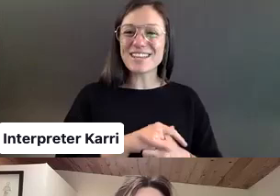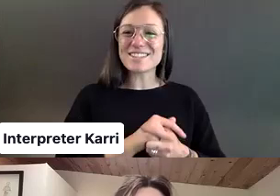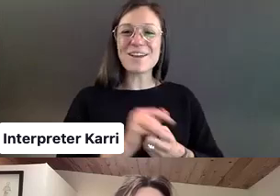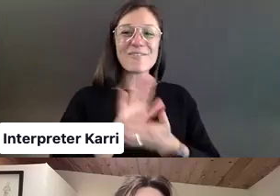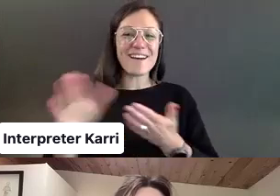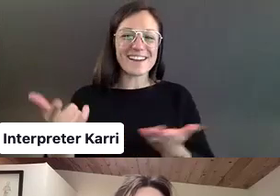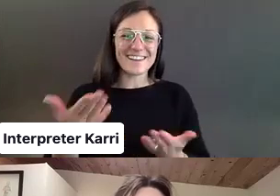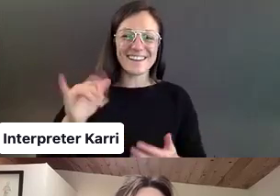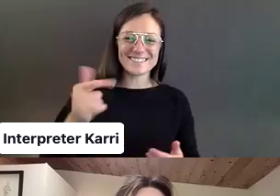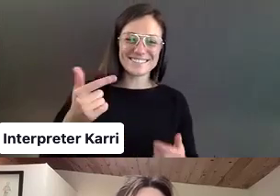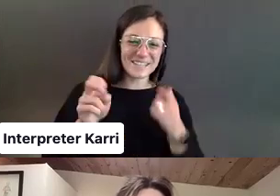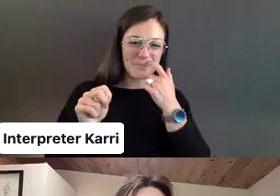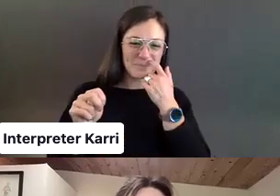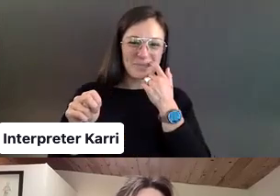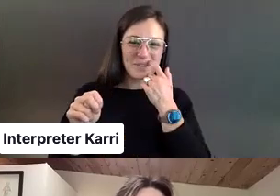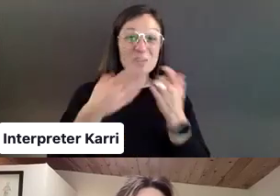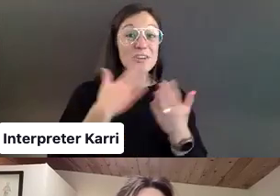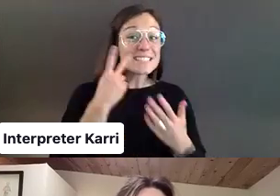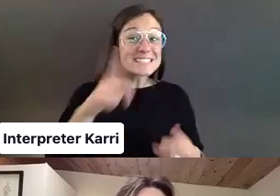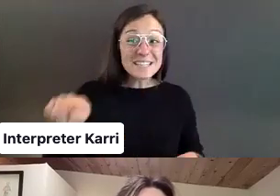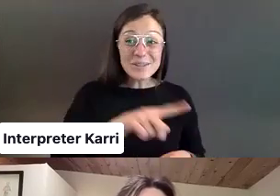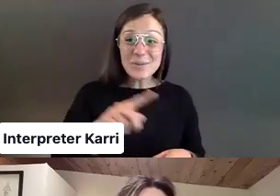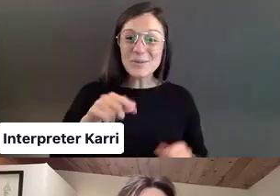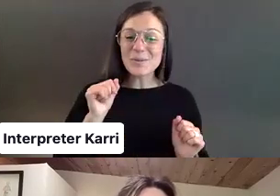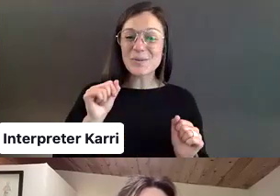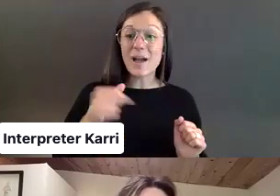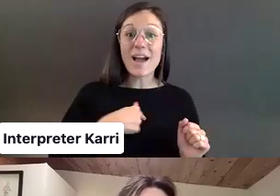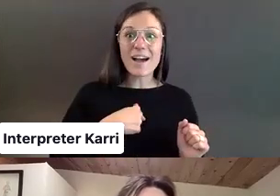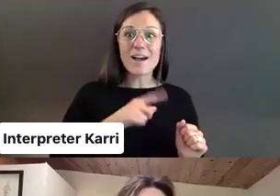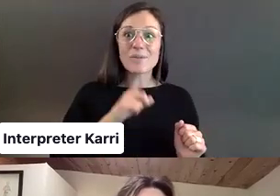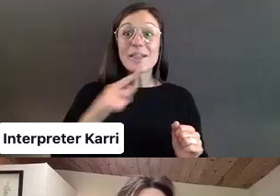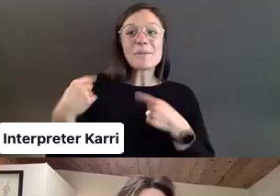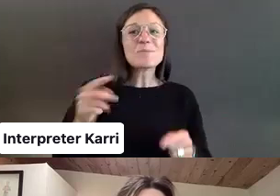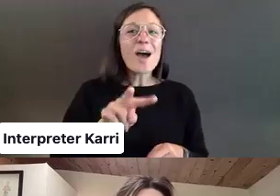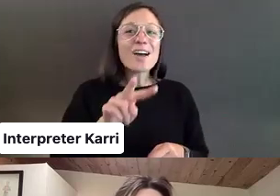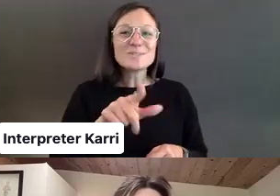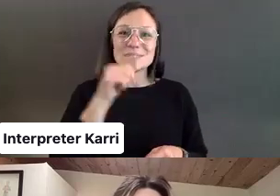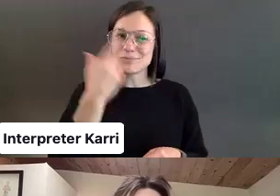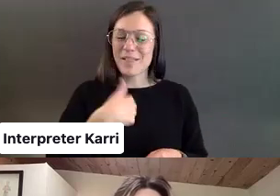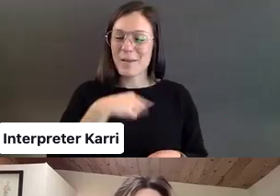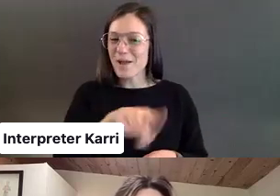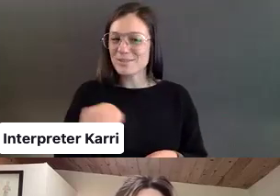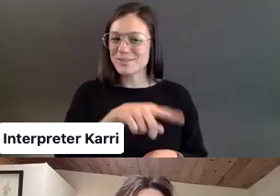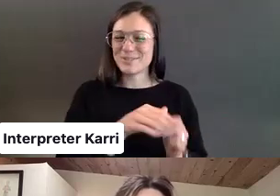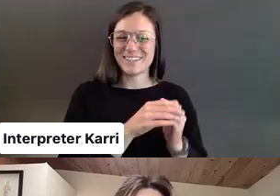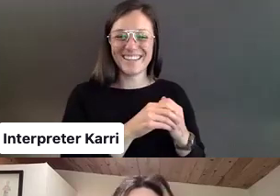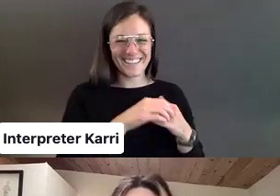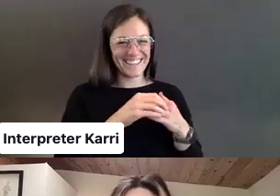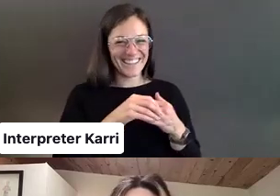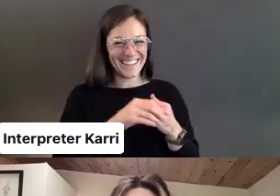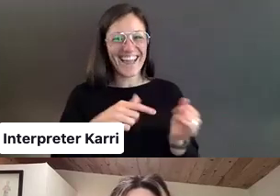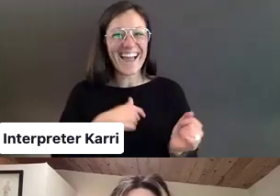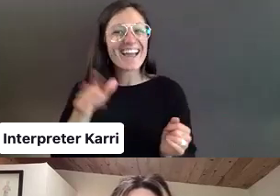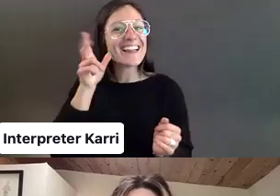God, that's so fun. So It's good so to great see to you. see you guys. All right, I've been watching. You didn't realize I was watching you all. I